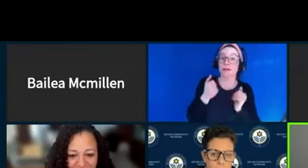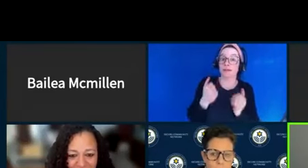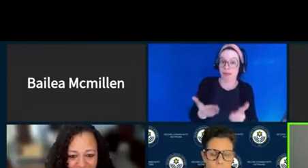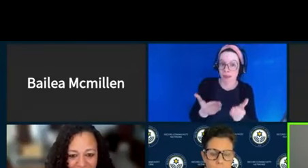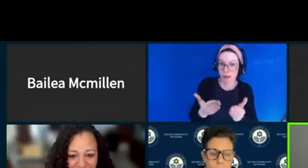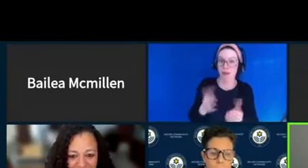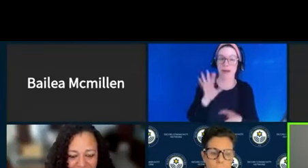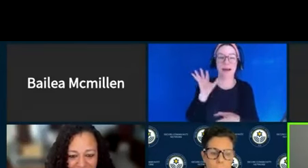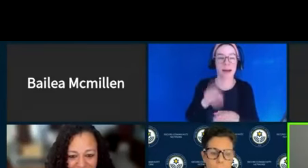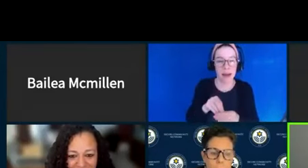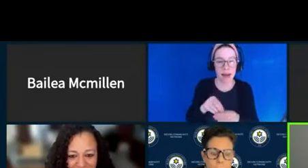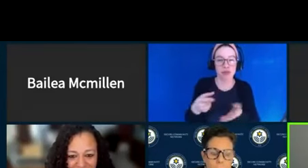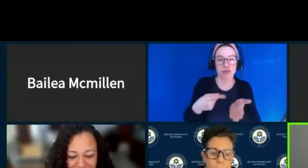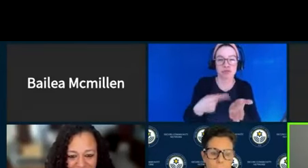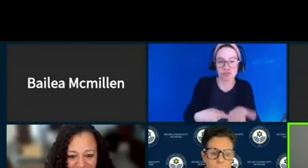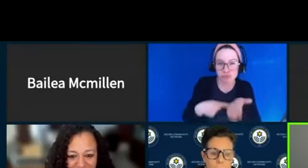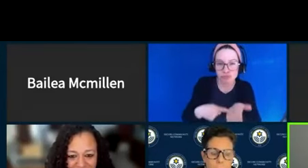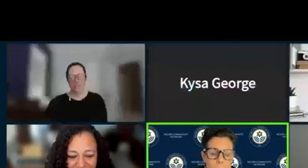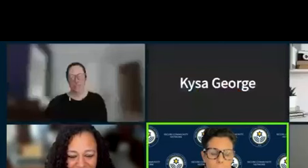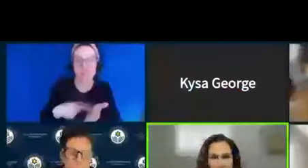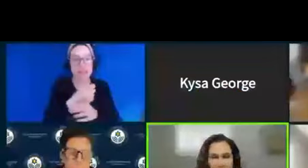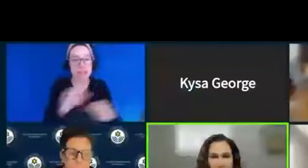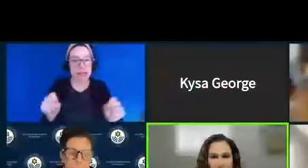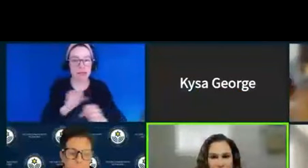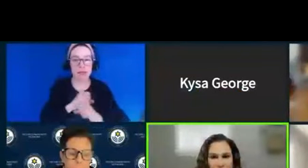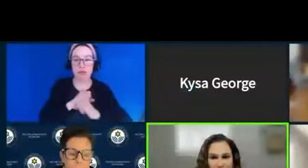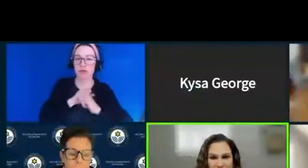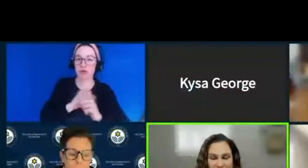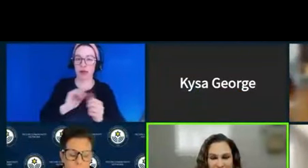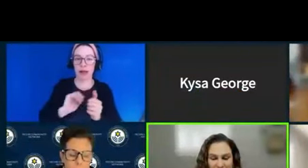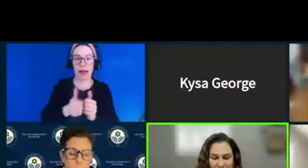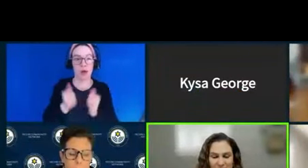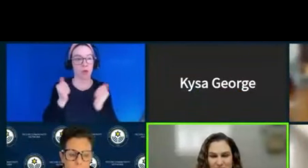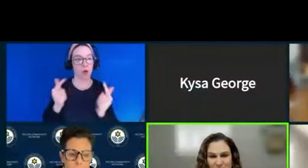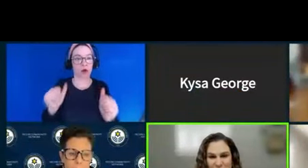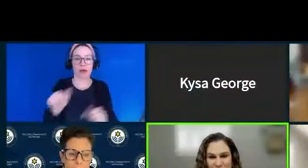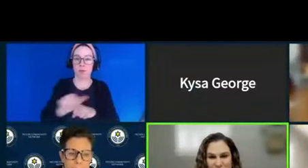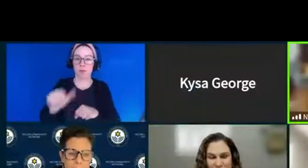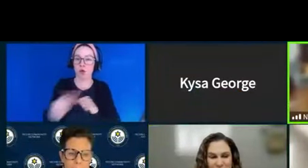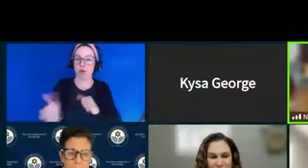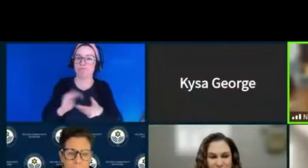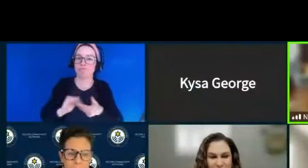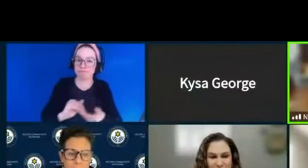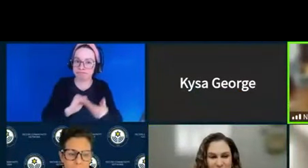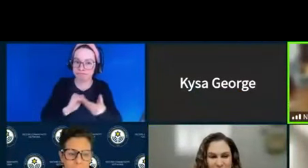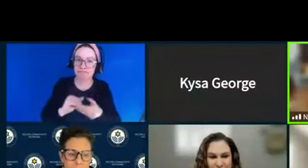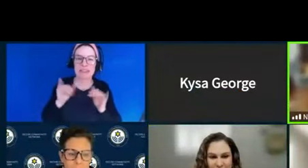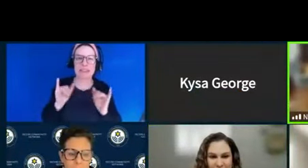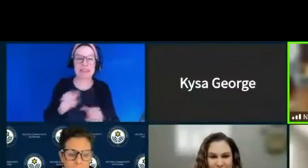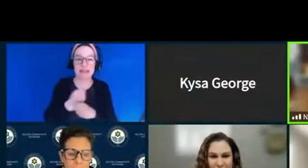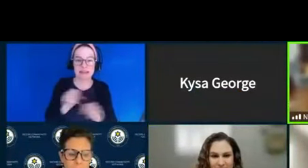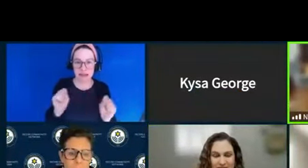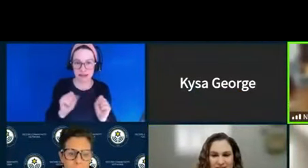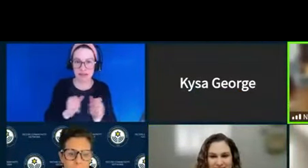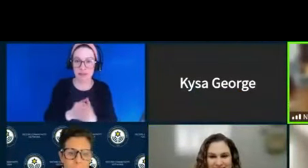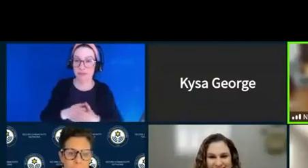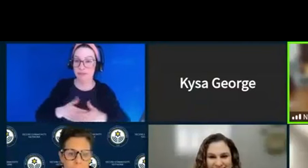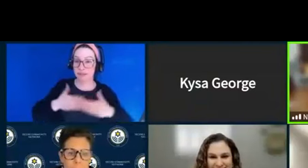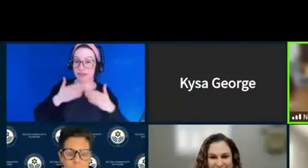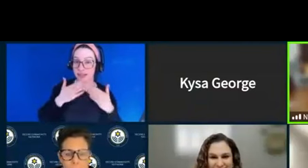around conversations of safety and security and how everyone can work together to stay safe. Thank you, April. And as she noted, they are across